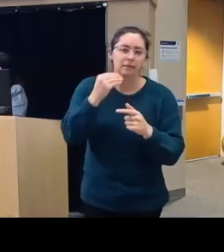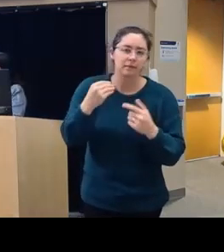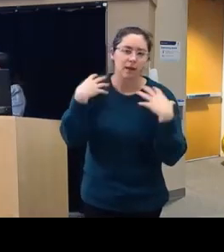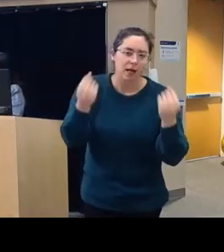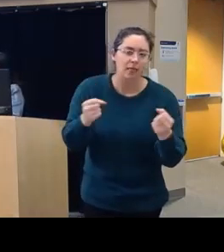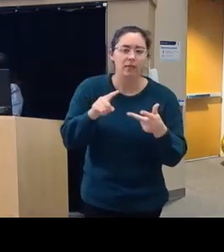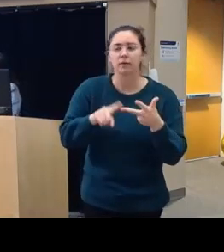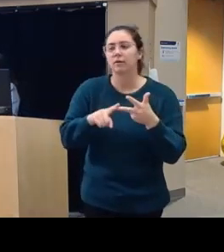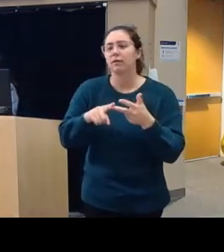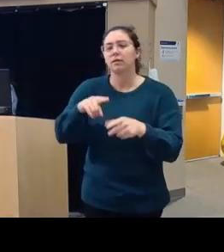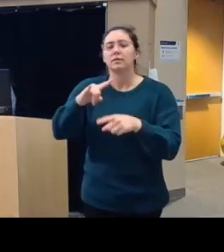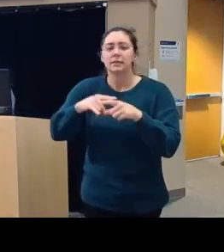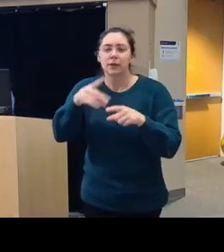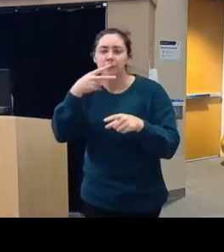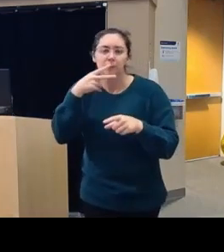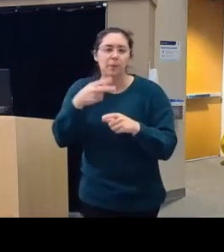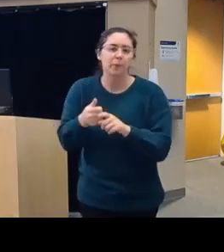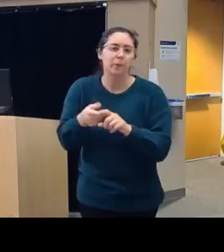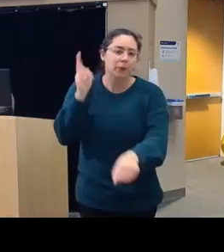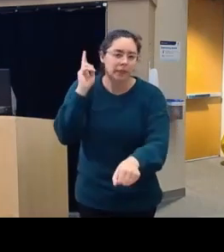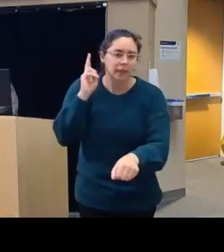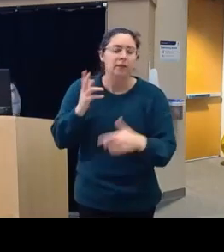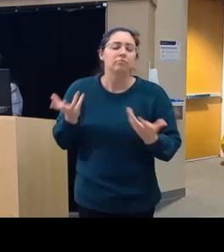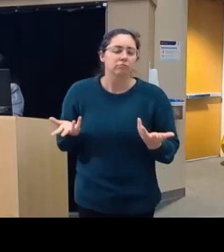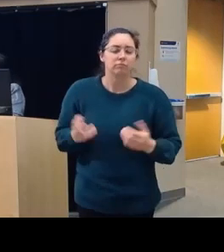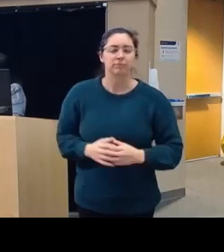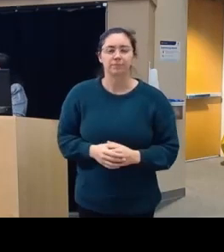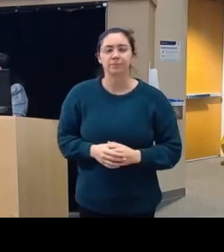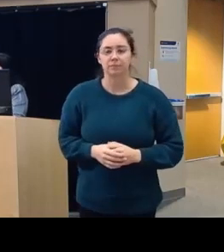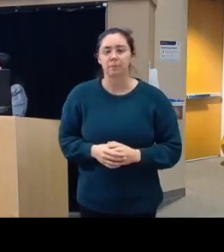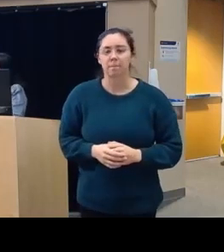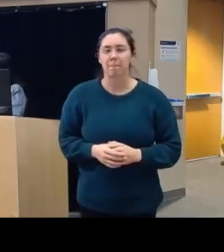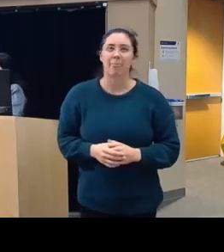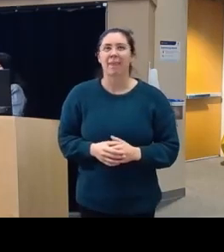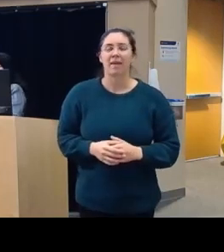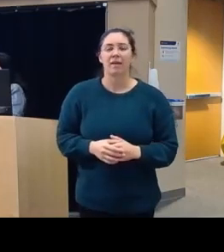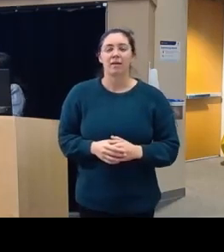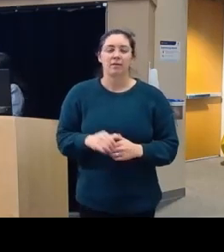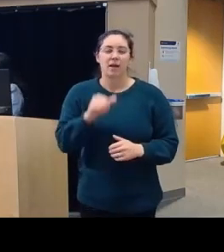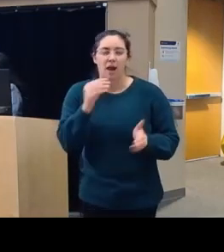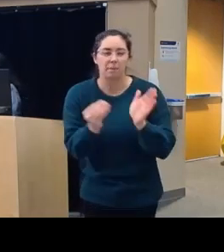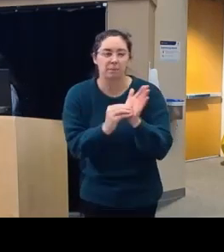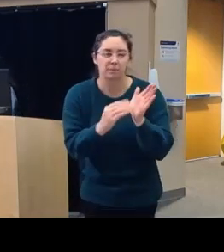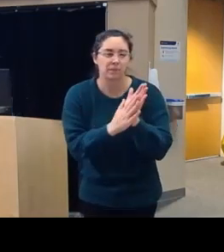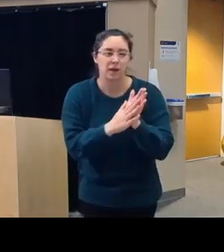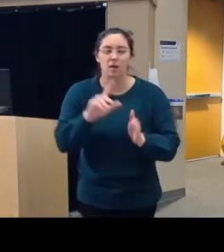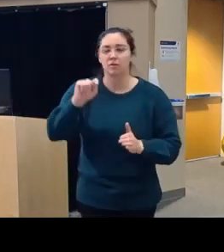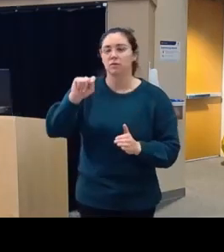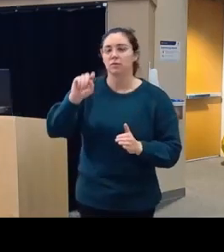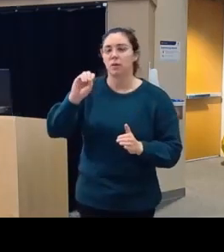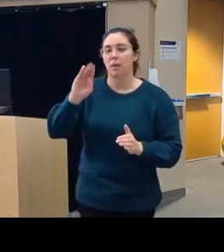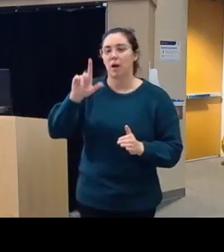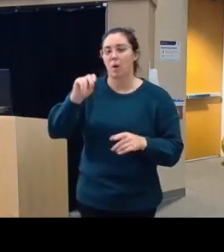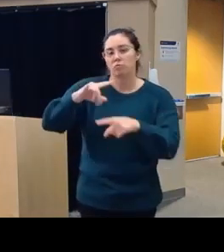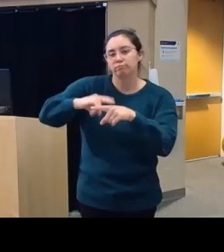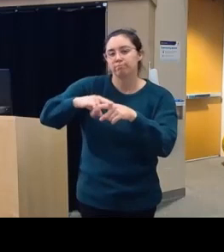quitting smoking. Many of us, I don't have the tobacco smoking part, but many of us are